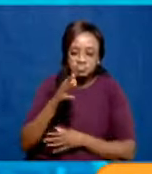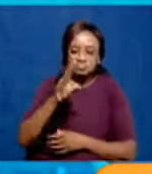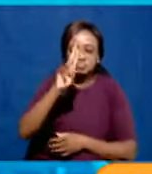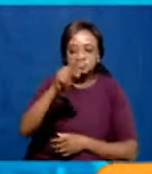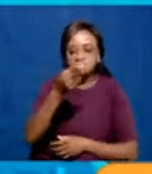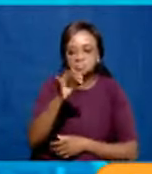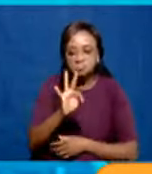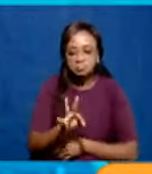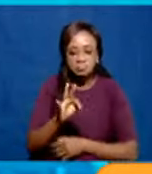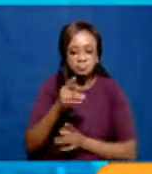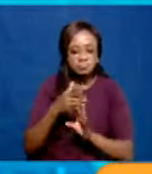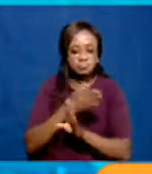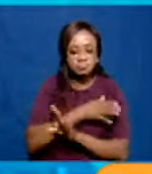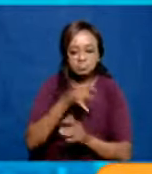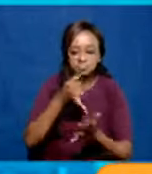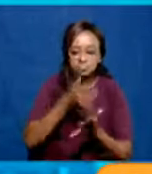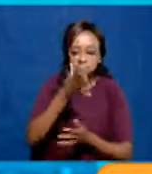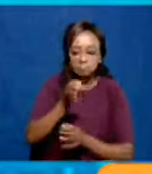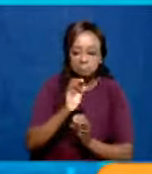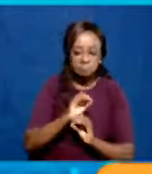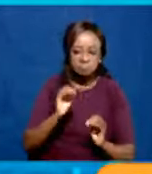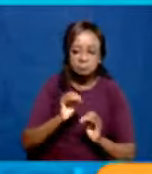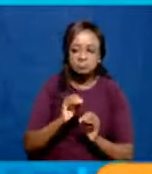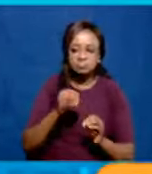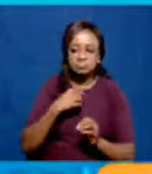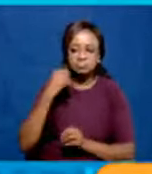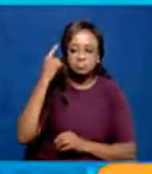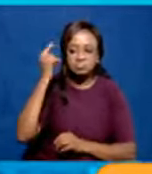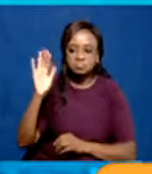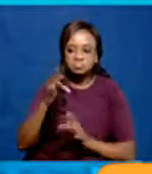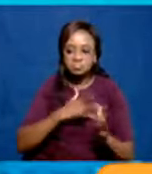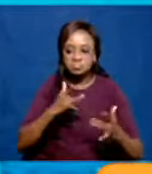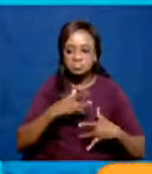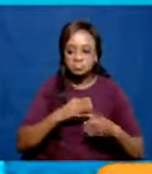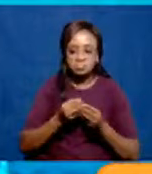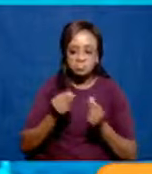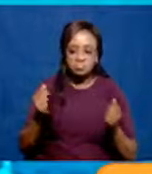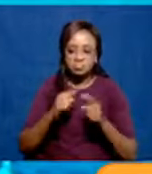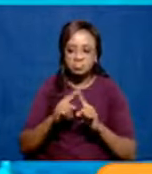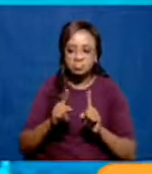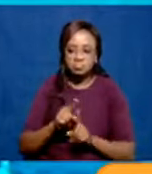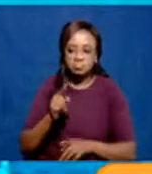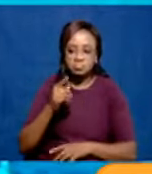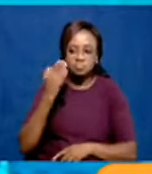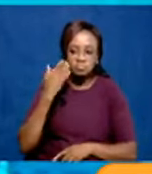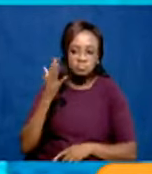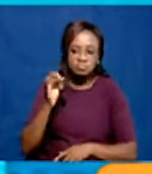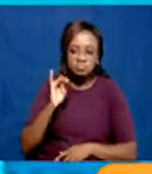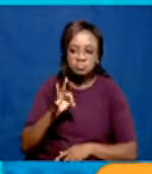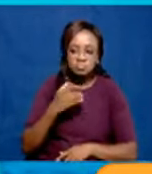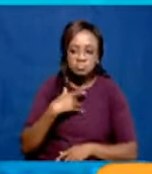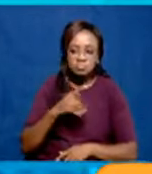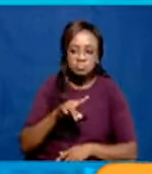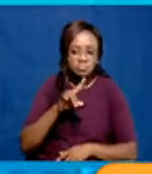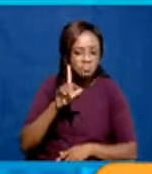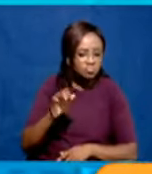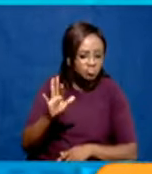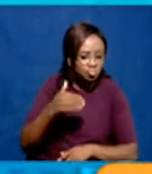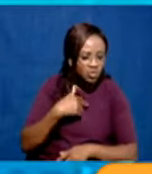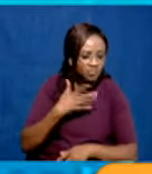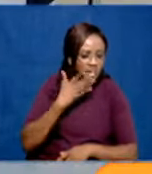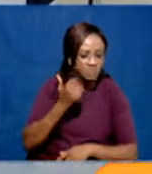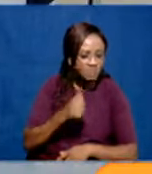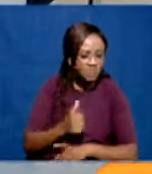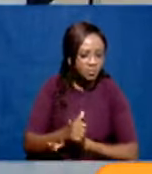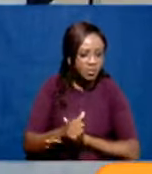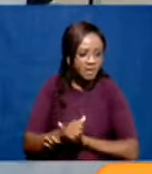NHIF was not covered. So I think your concerns are taken care of. I don't know whether there's any question I've not answered. I